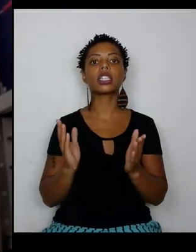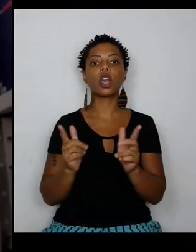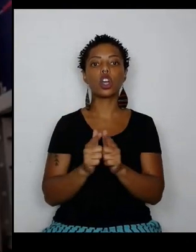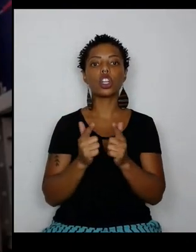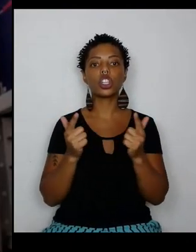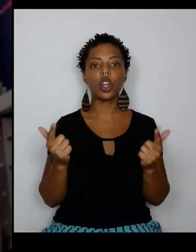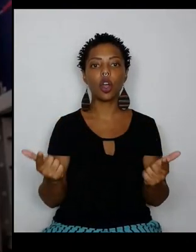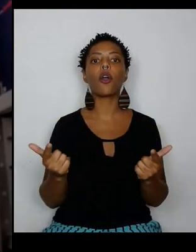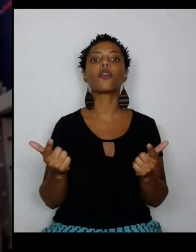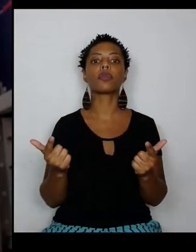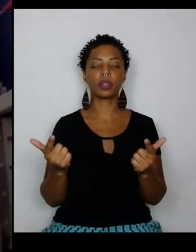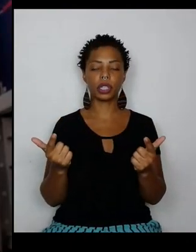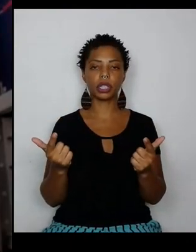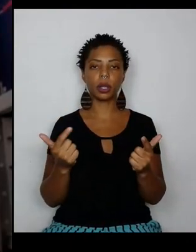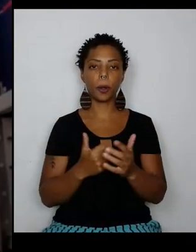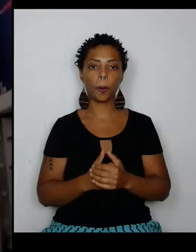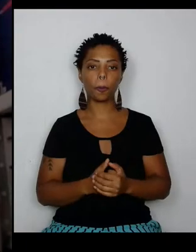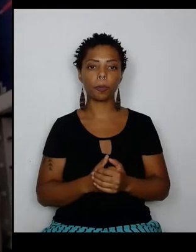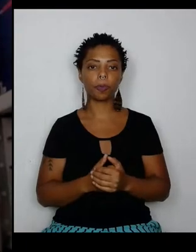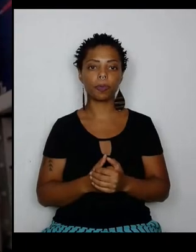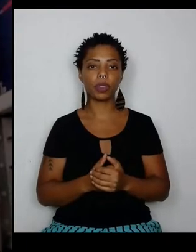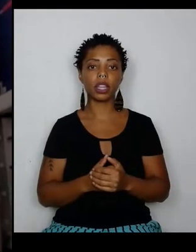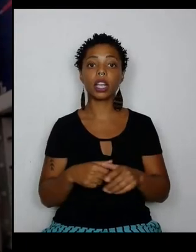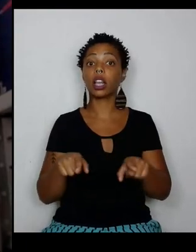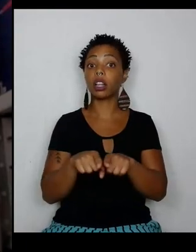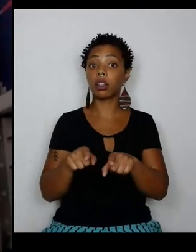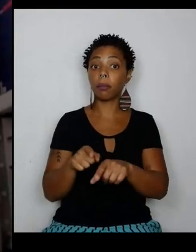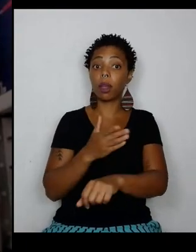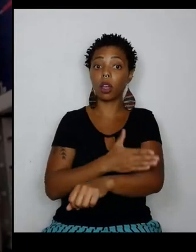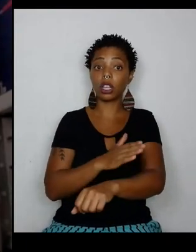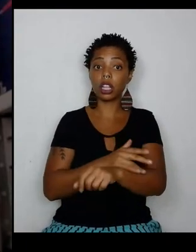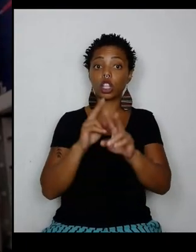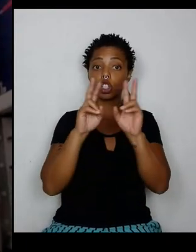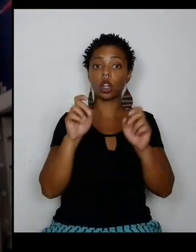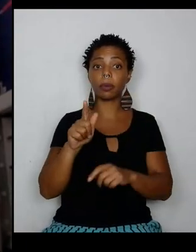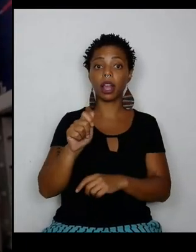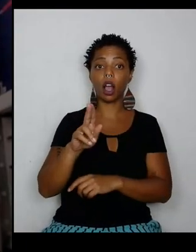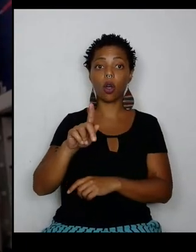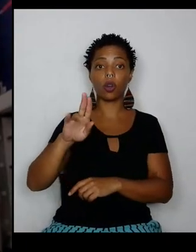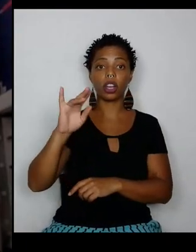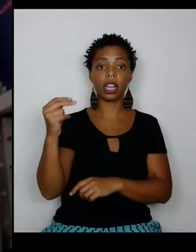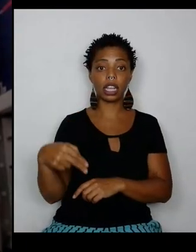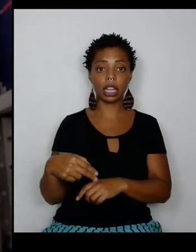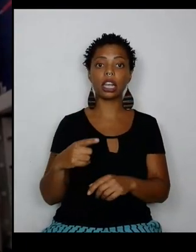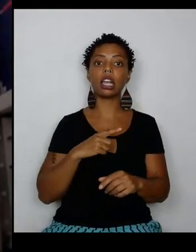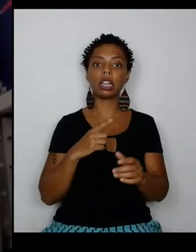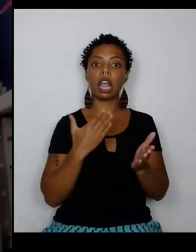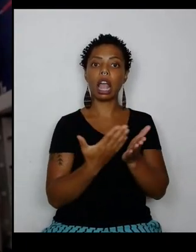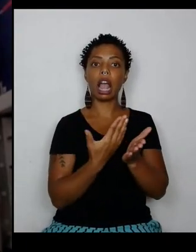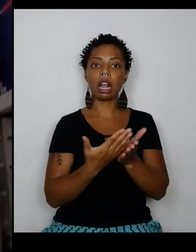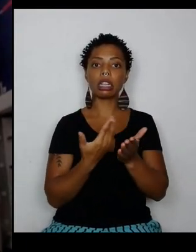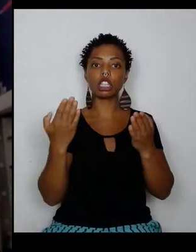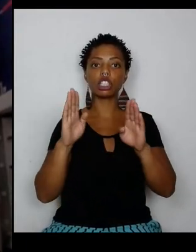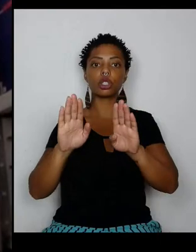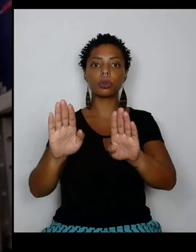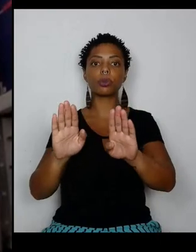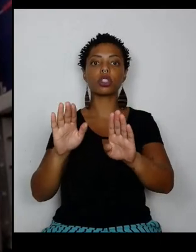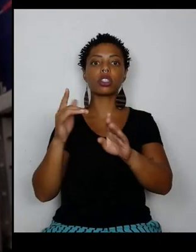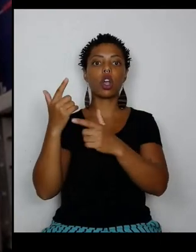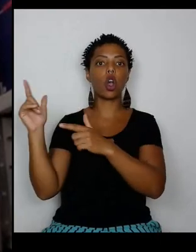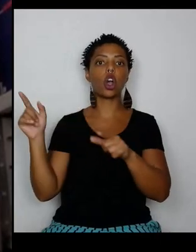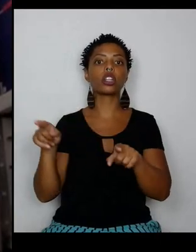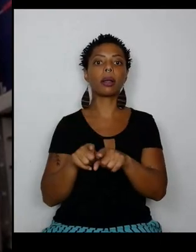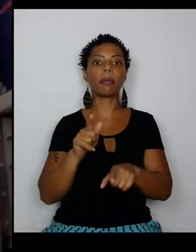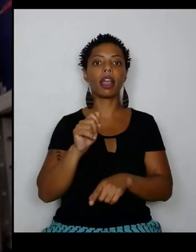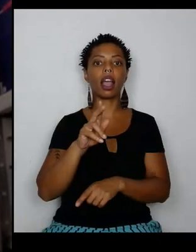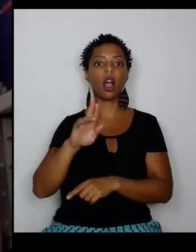word and image on artists writings and her essays on goku have appeared in the catalogues of exhibitions including